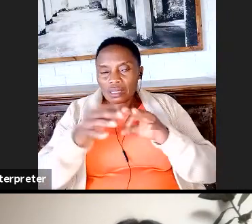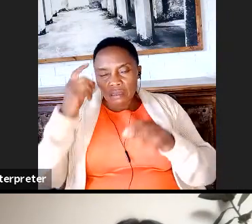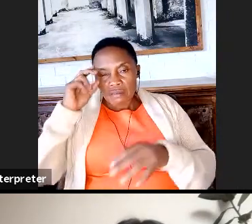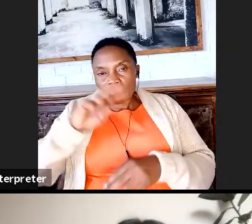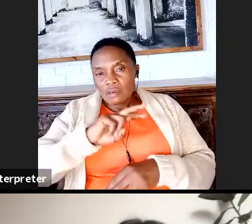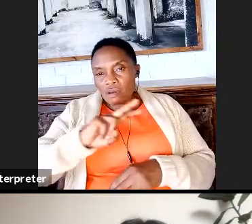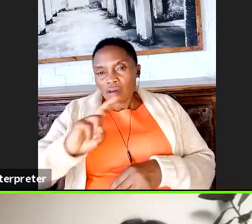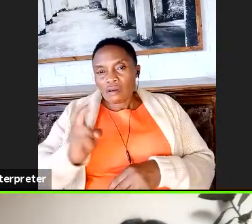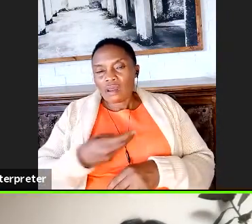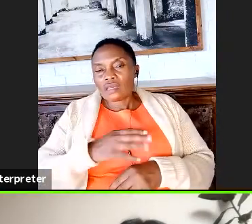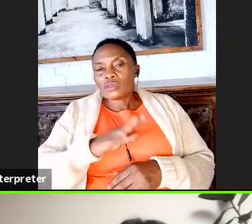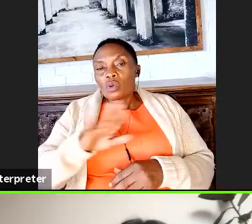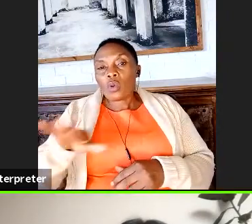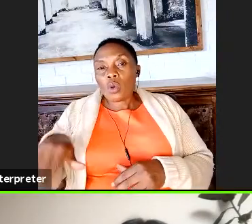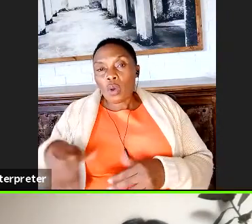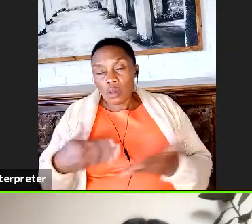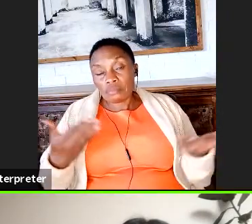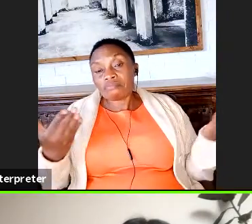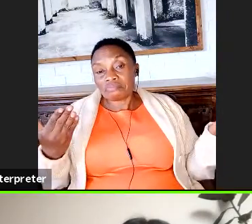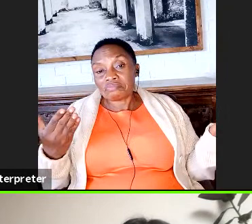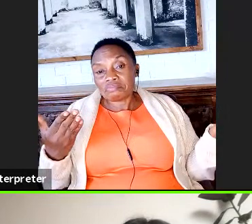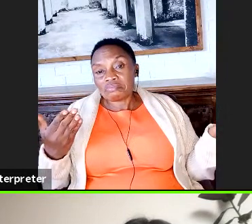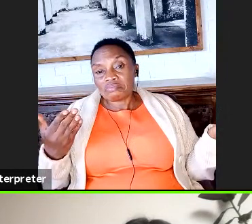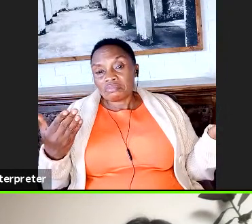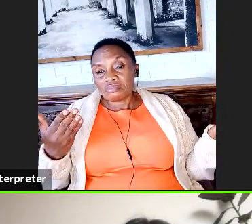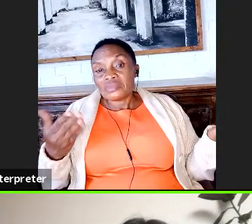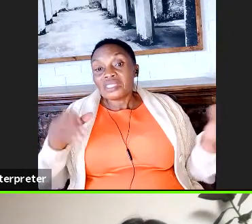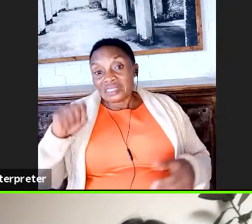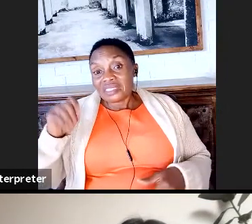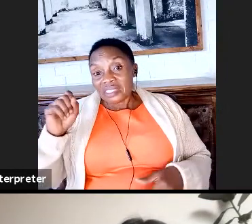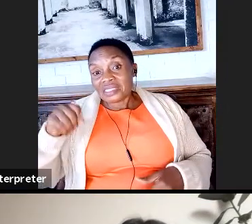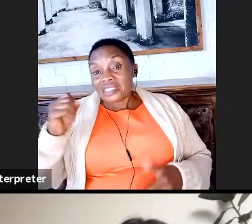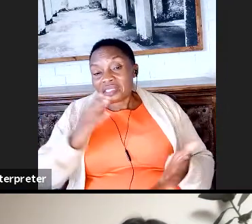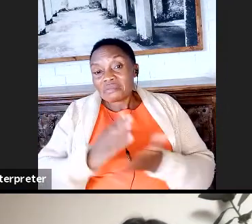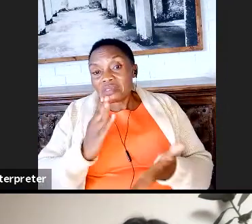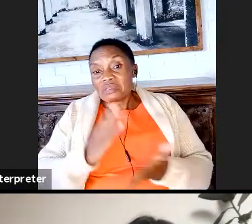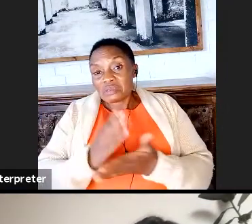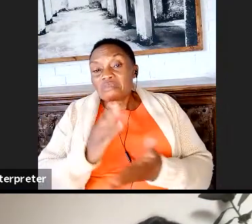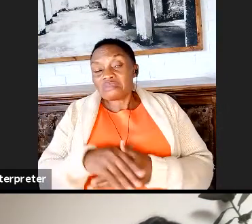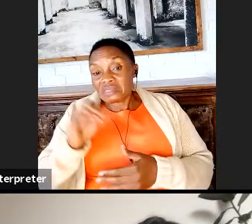ensure we are safe. And our policymakers have to accept that too, right? It is true.